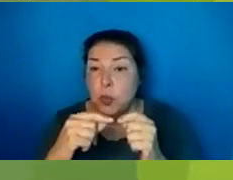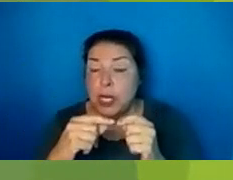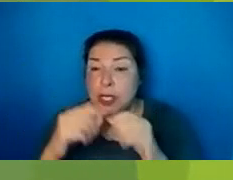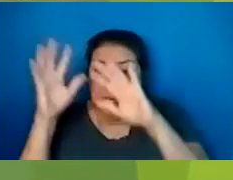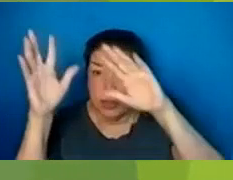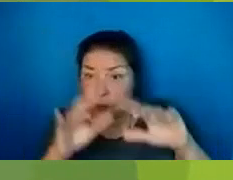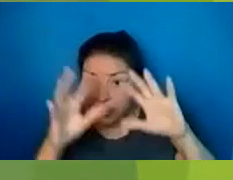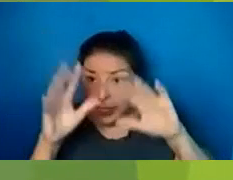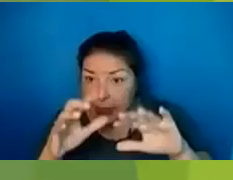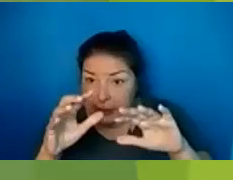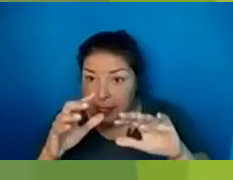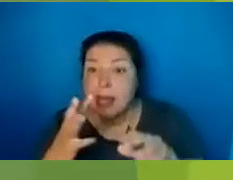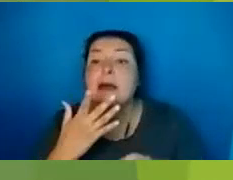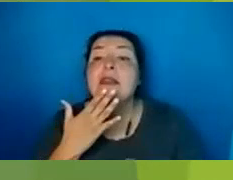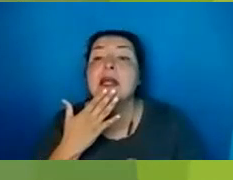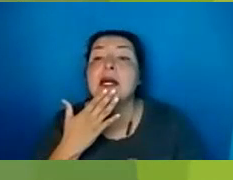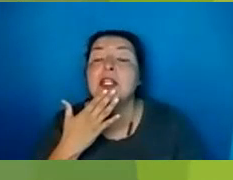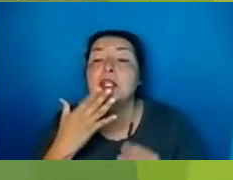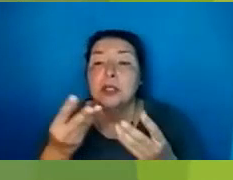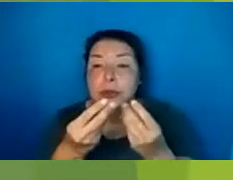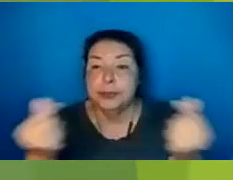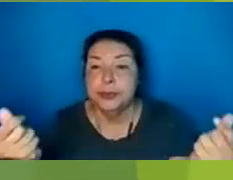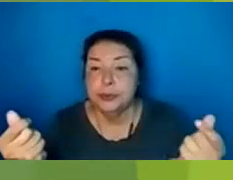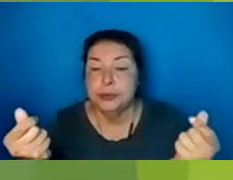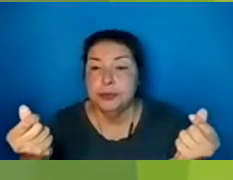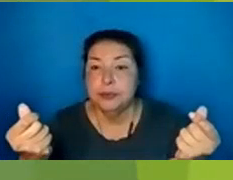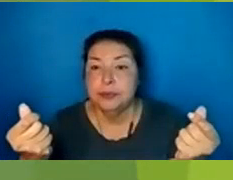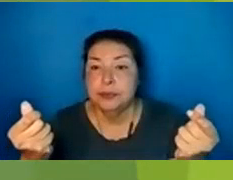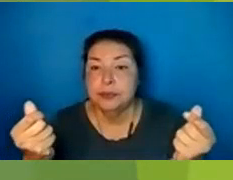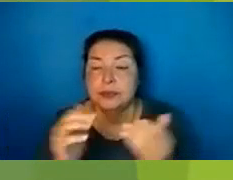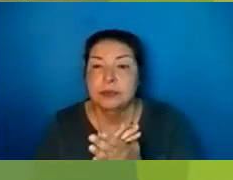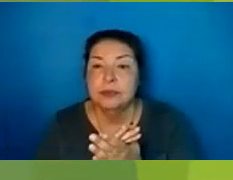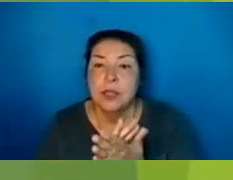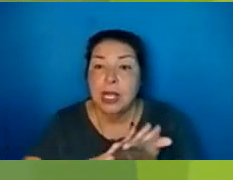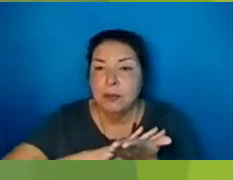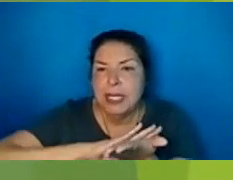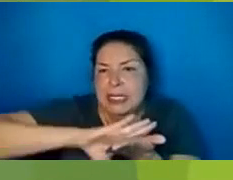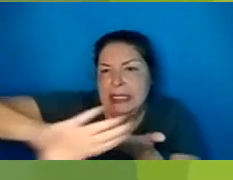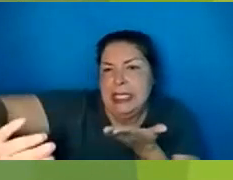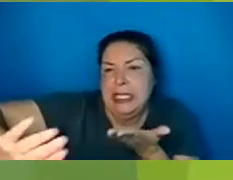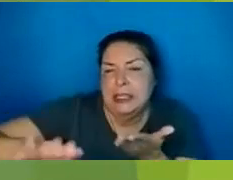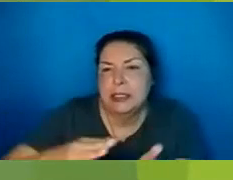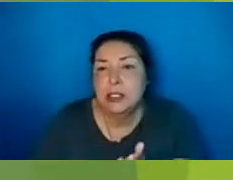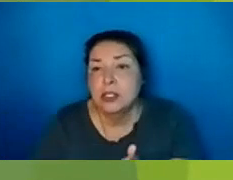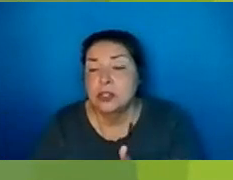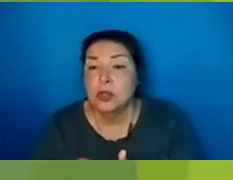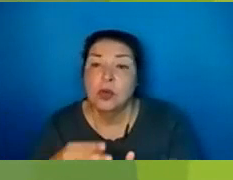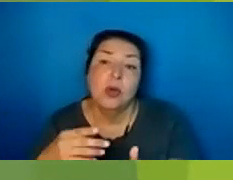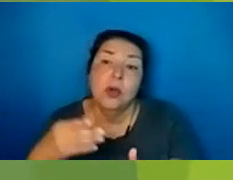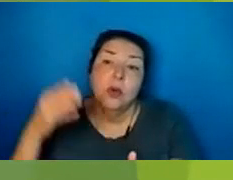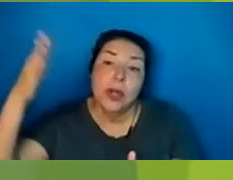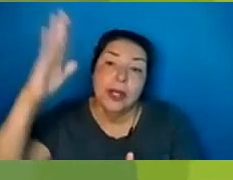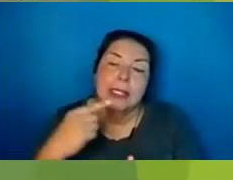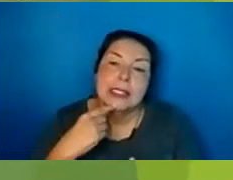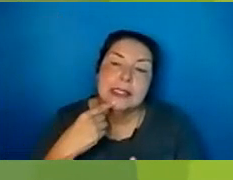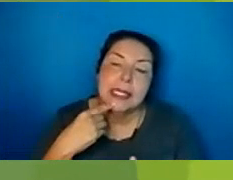will be consumed. And what God is talking about here is that